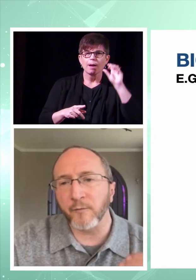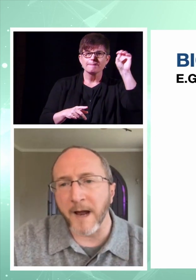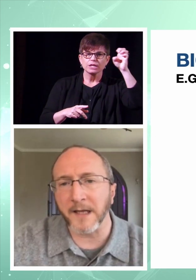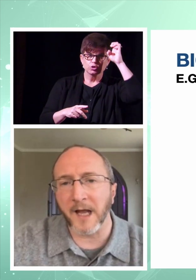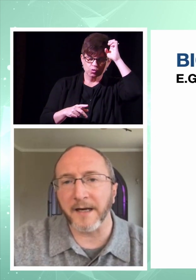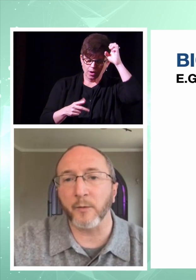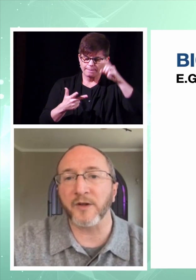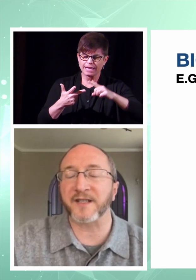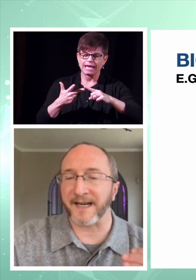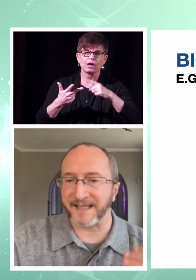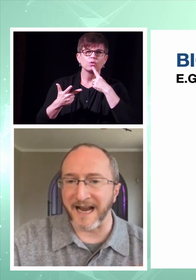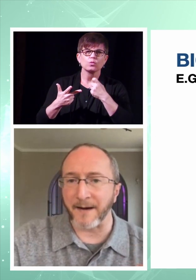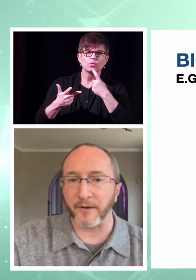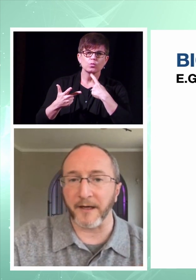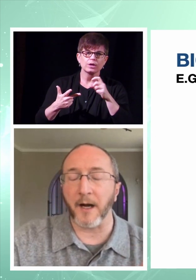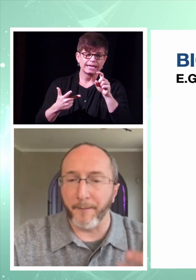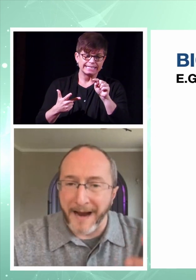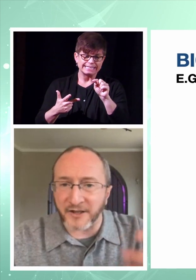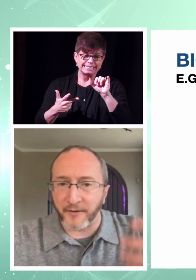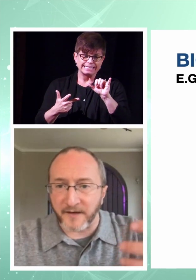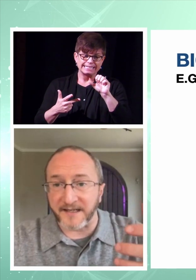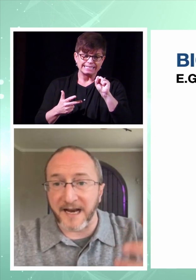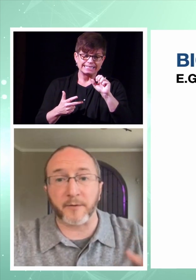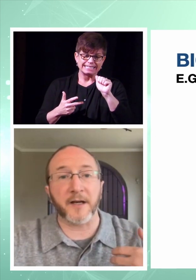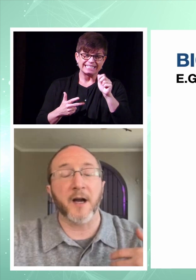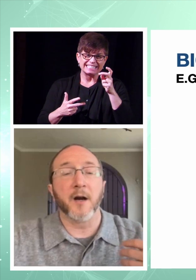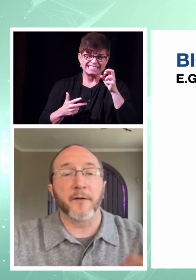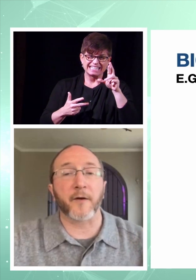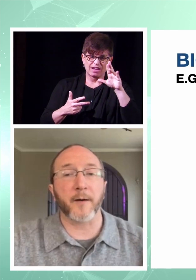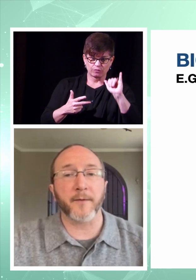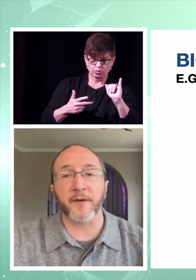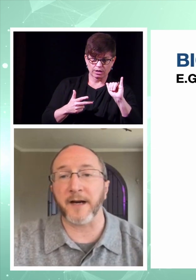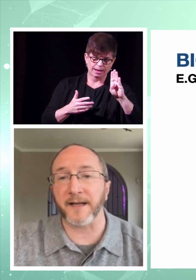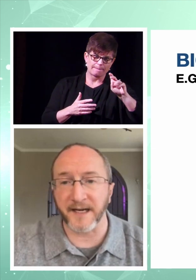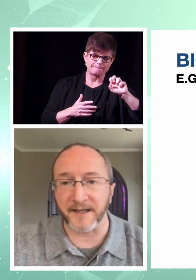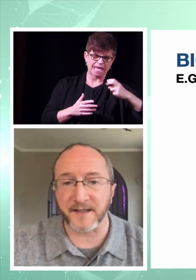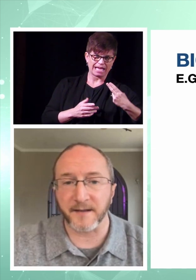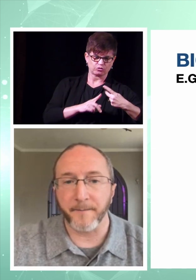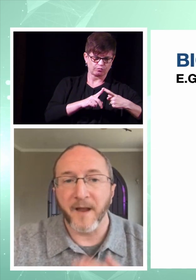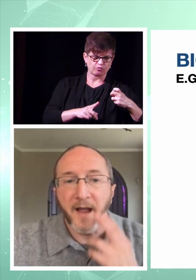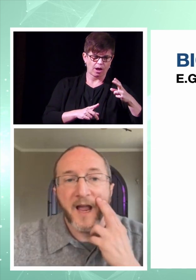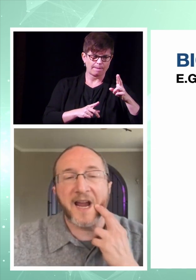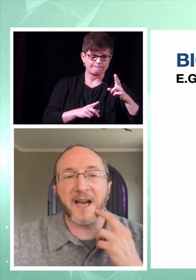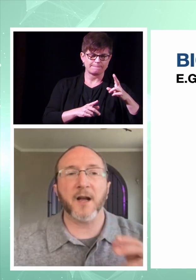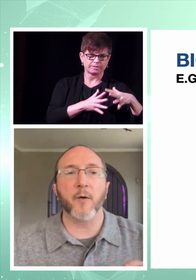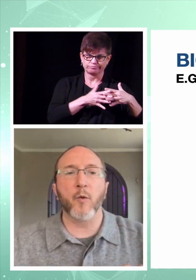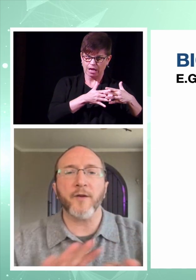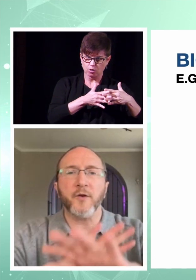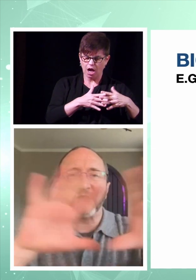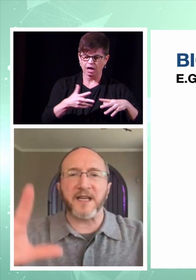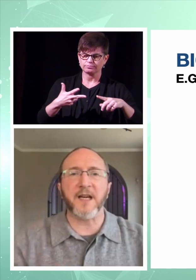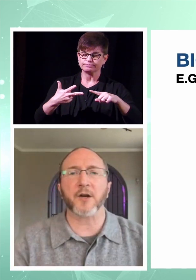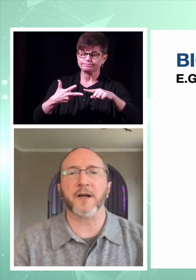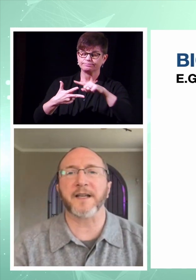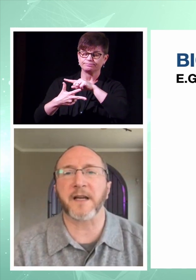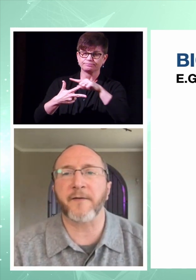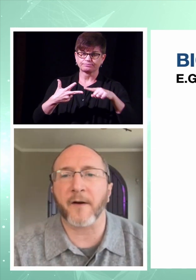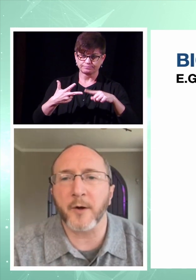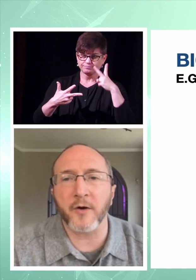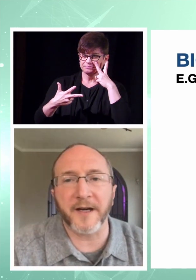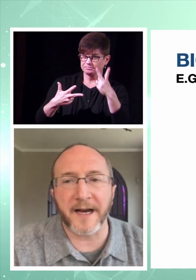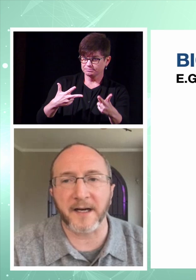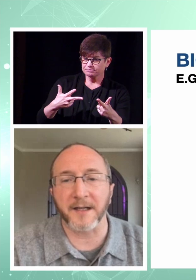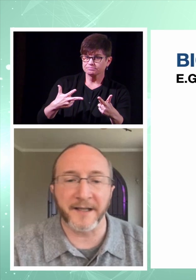there is a red line, which is Tysabri, a batch of Tysabri from the United States. And what you see here is